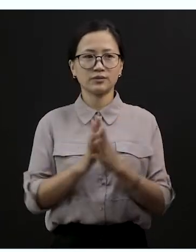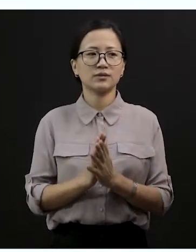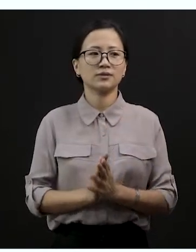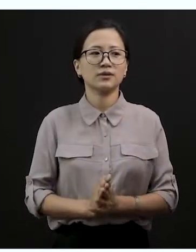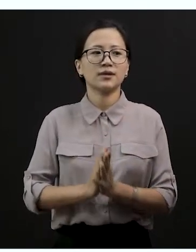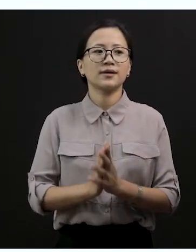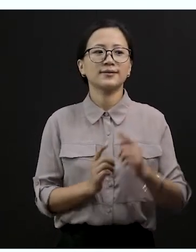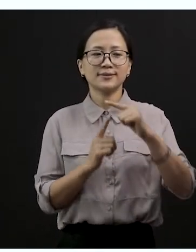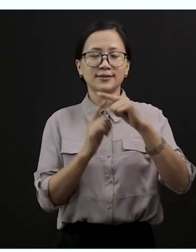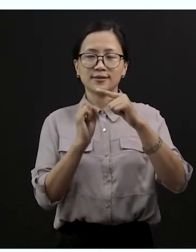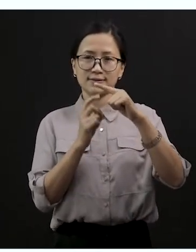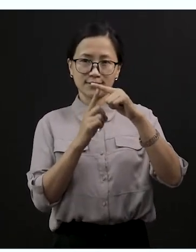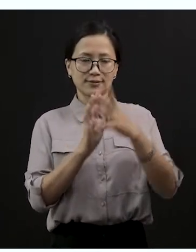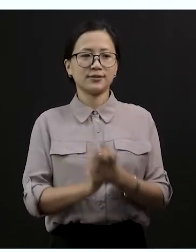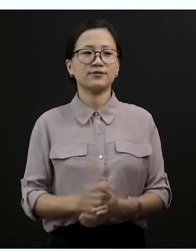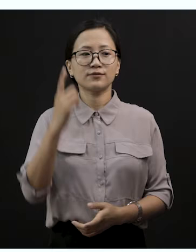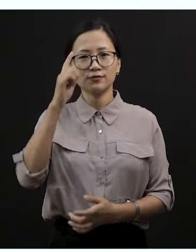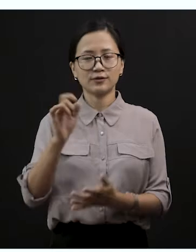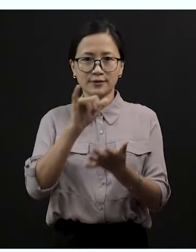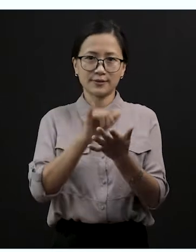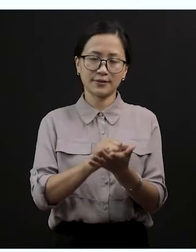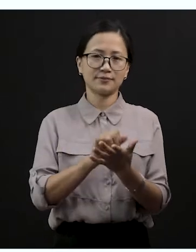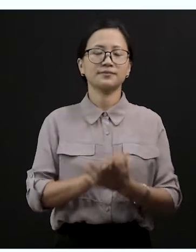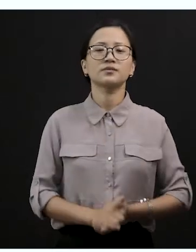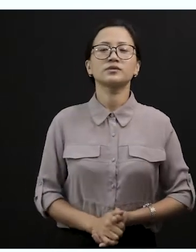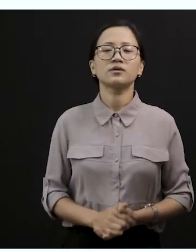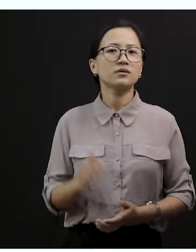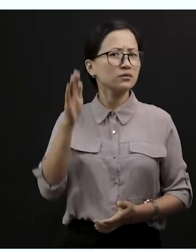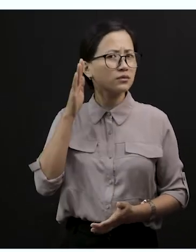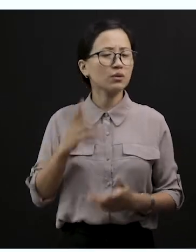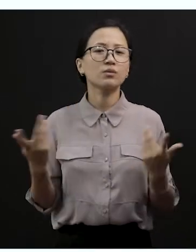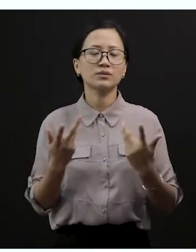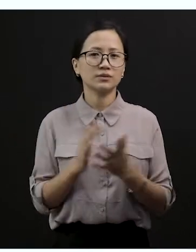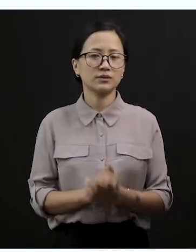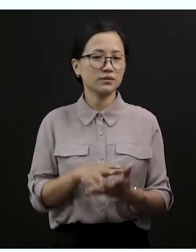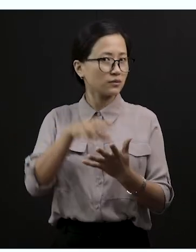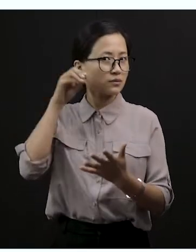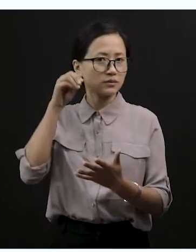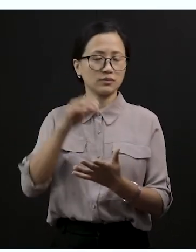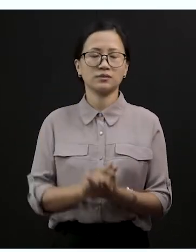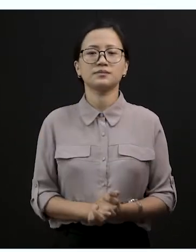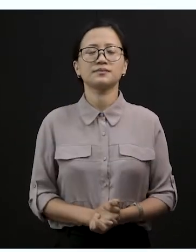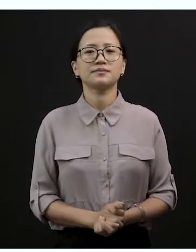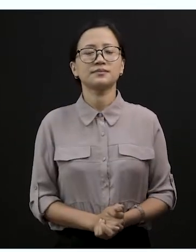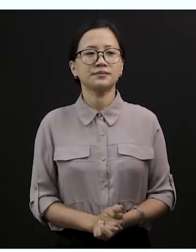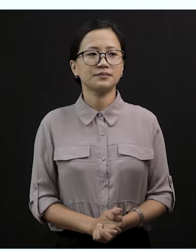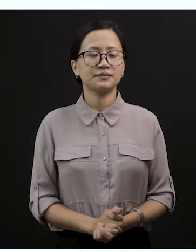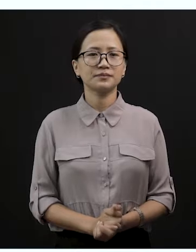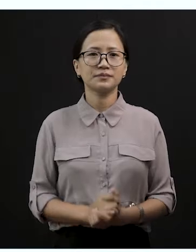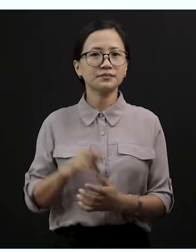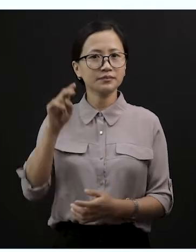did for that. Did for that. I hope you all have heard the word did for that, right? Did for